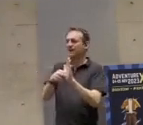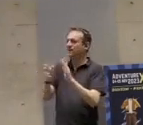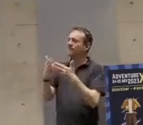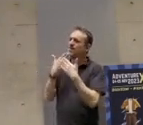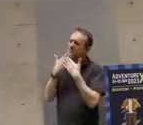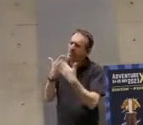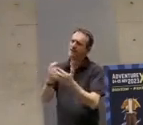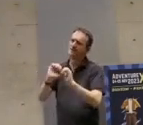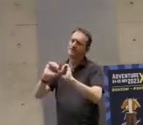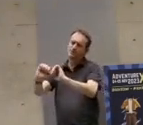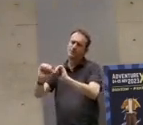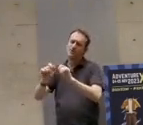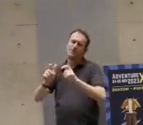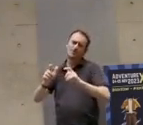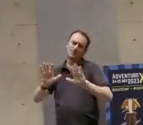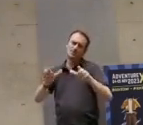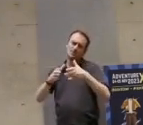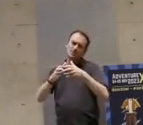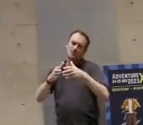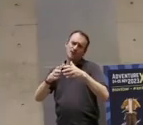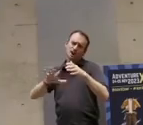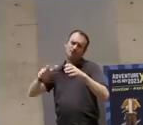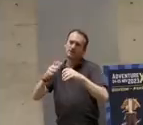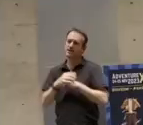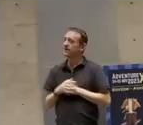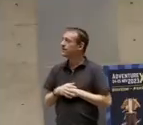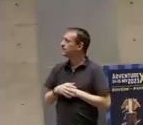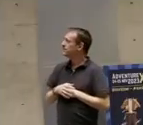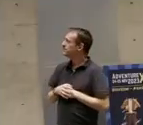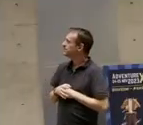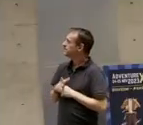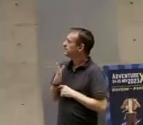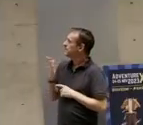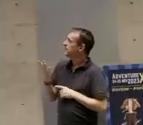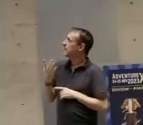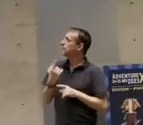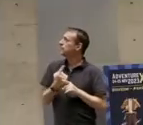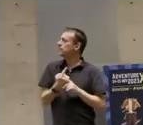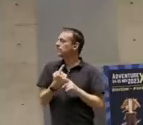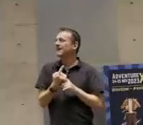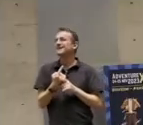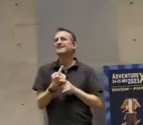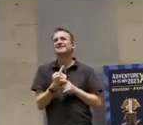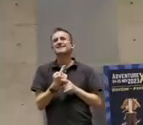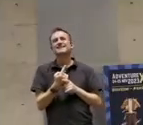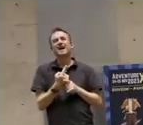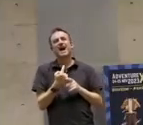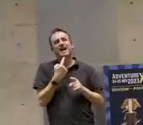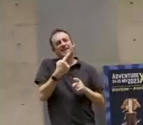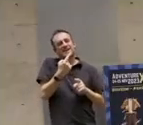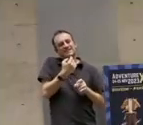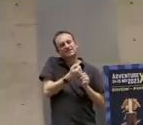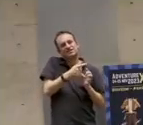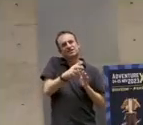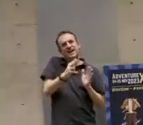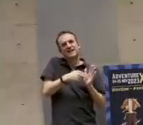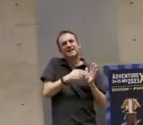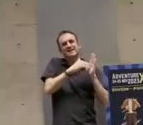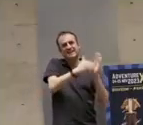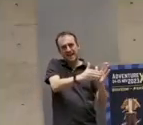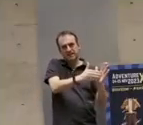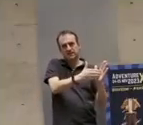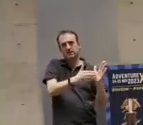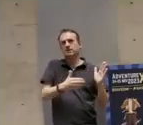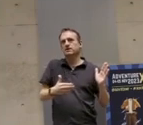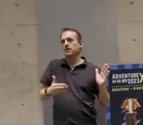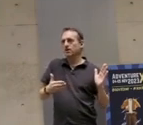know, it's really, really important. But let's talk about Gen. I call it Gen Z. And Wendy told me that everyone's going to